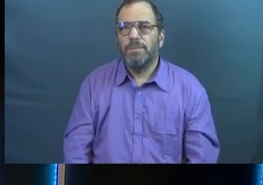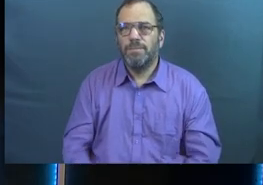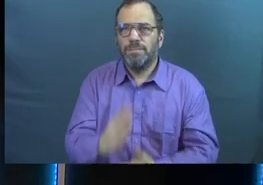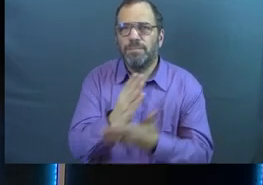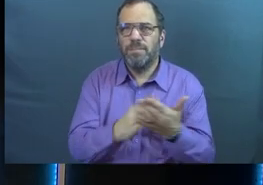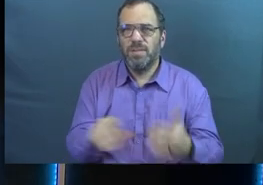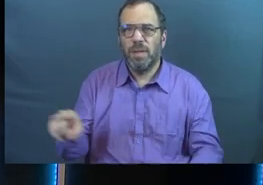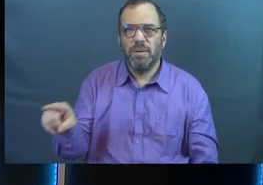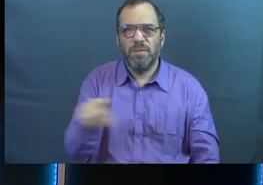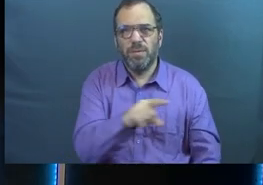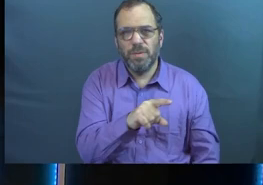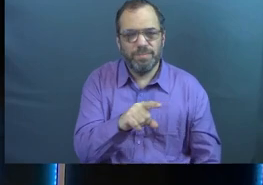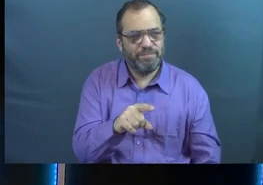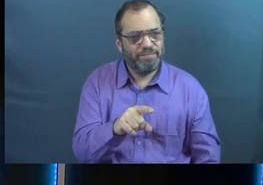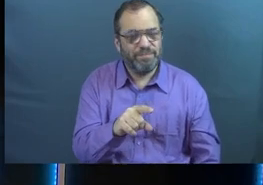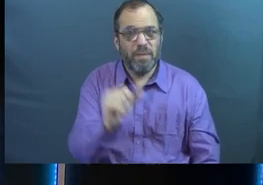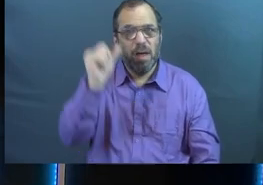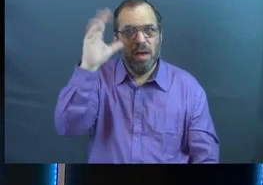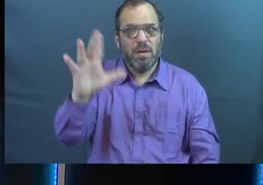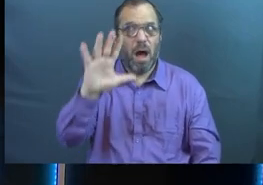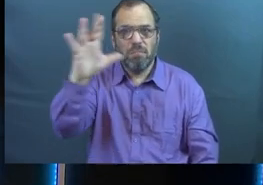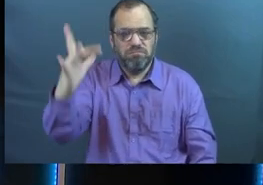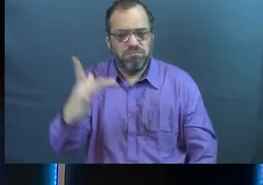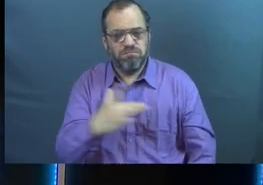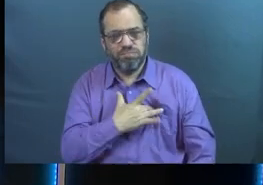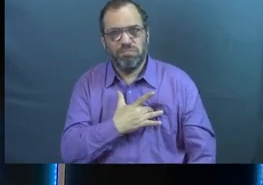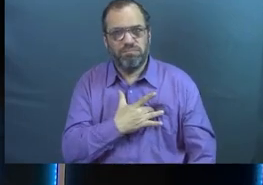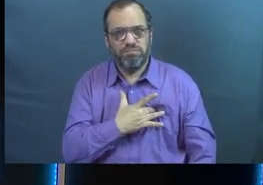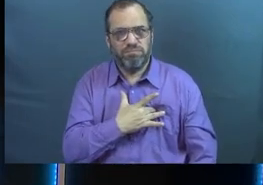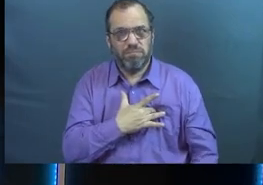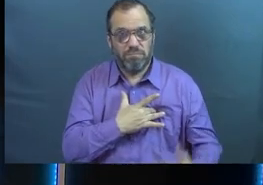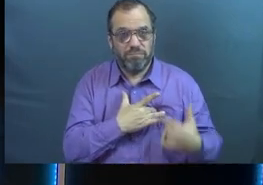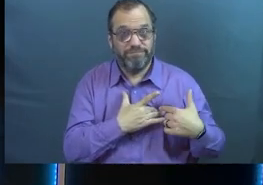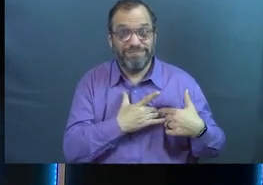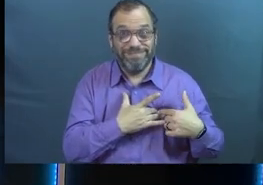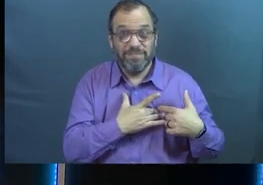Some of you, God's got a hold of your heart right now,